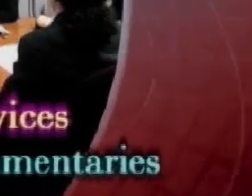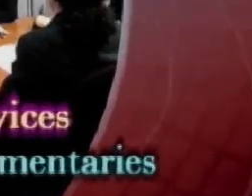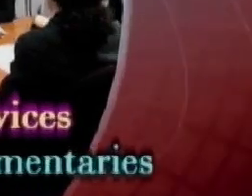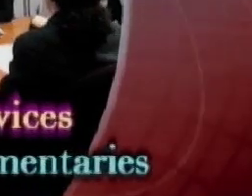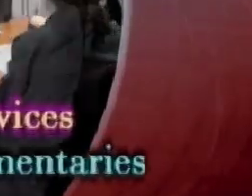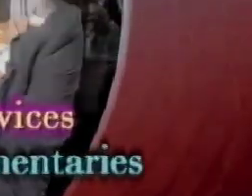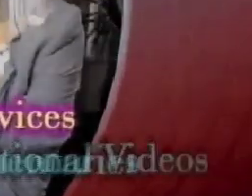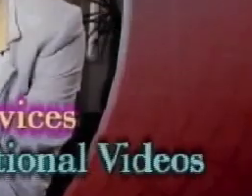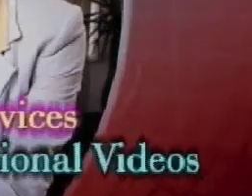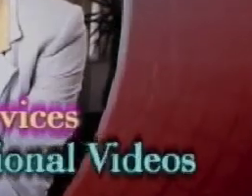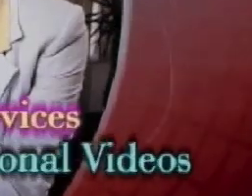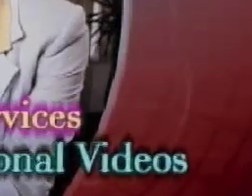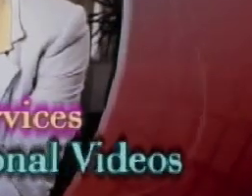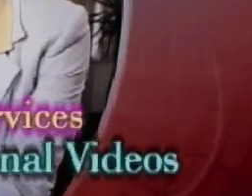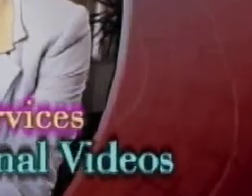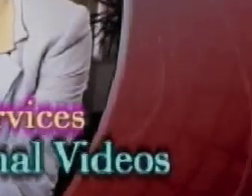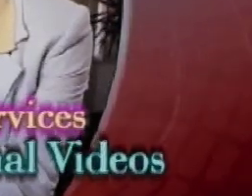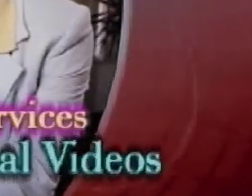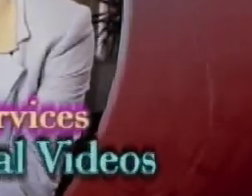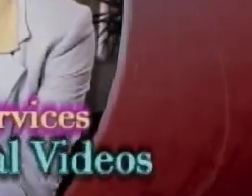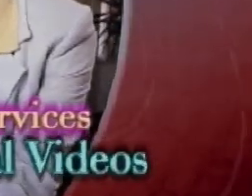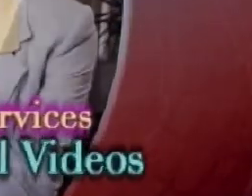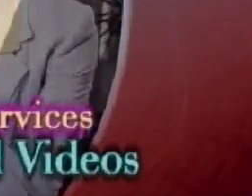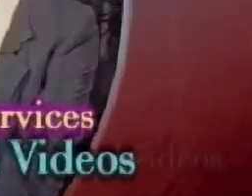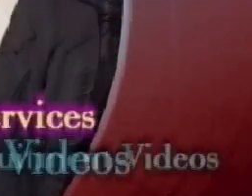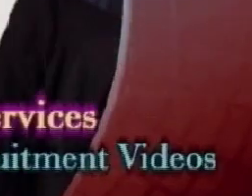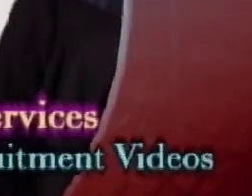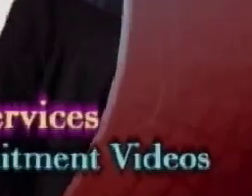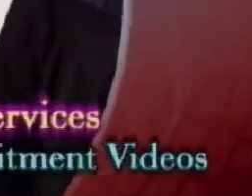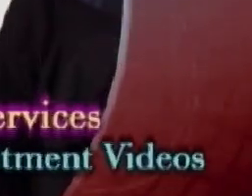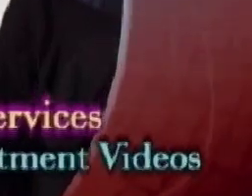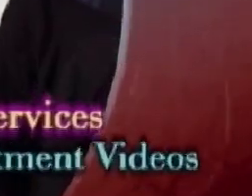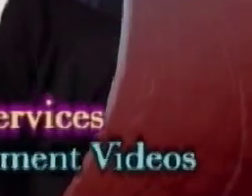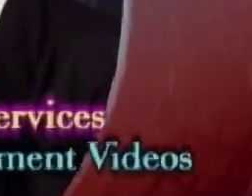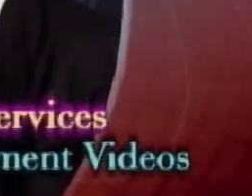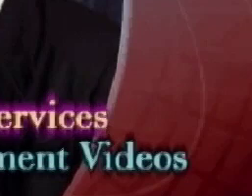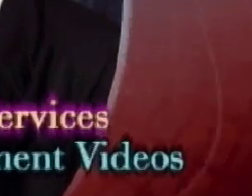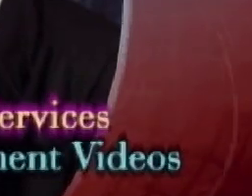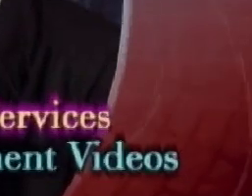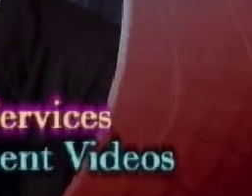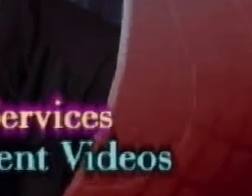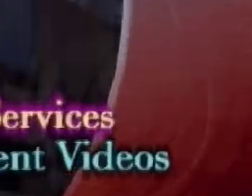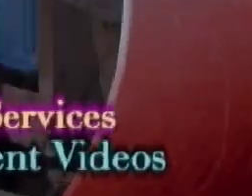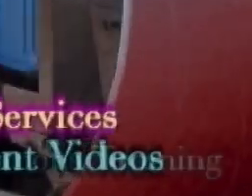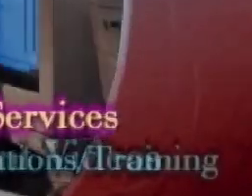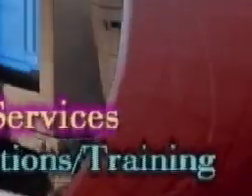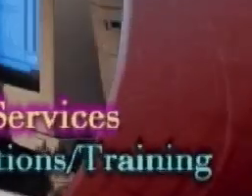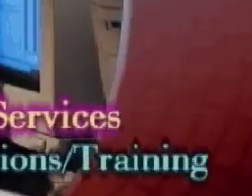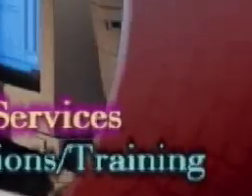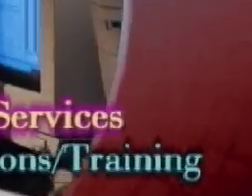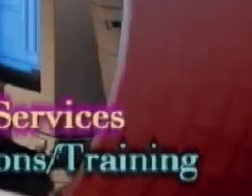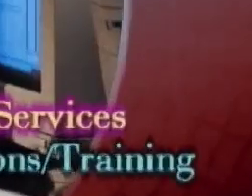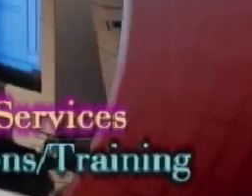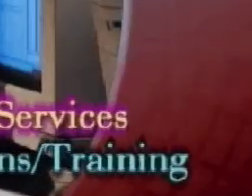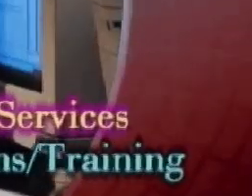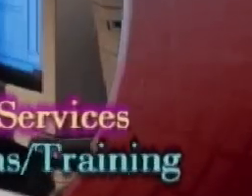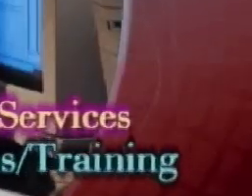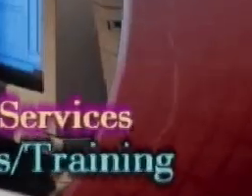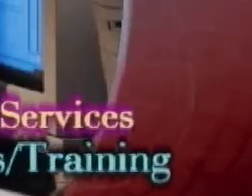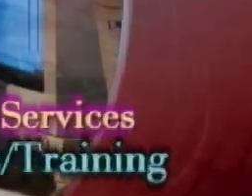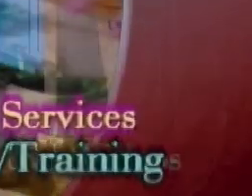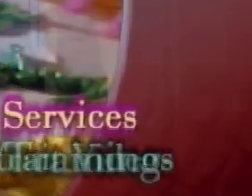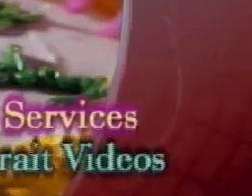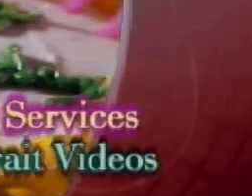and presentations, promotional videos and infomercials, job fair and recruitment videos, video consultation